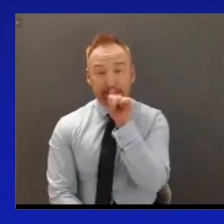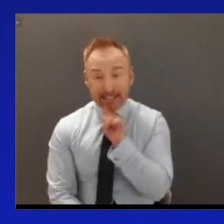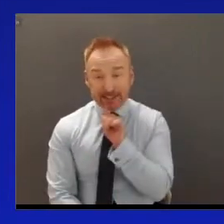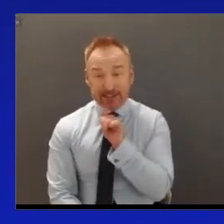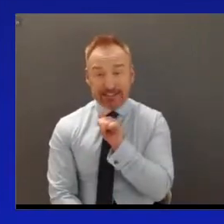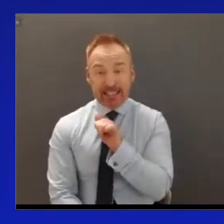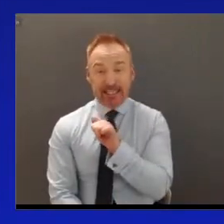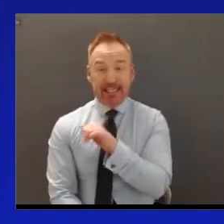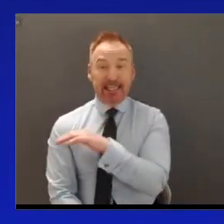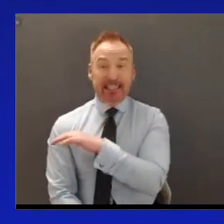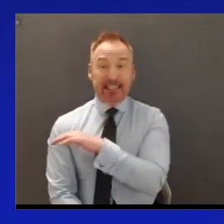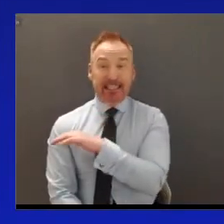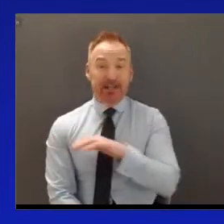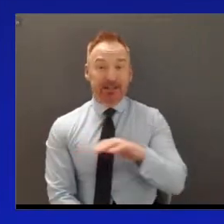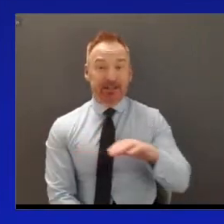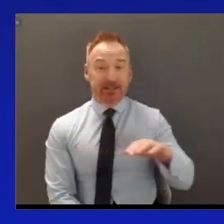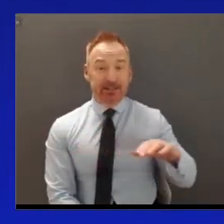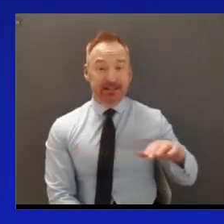Cloutier.